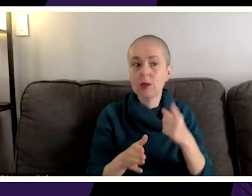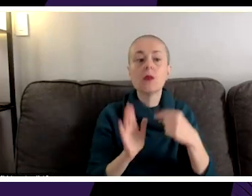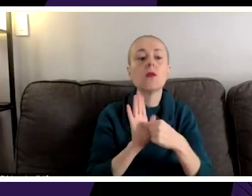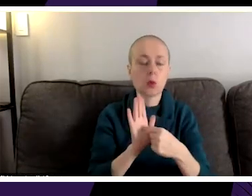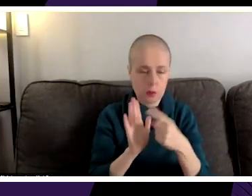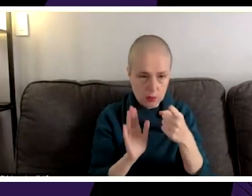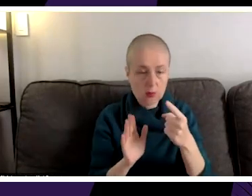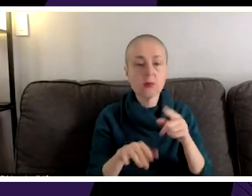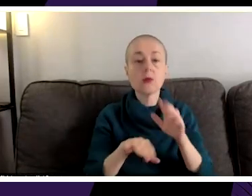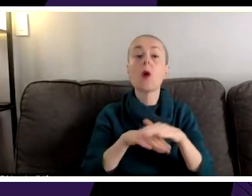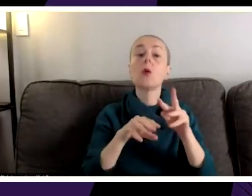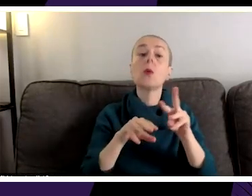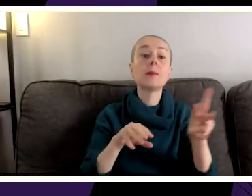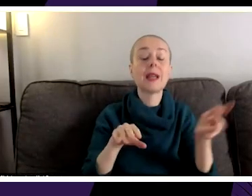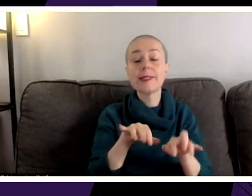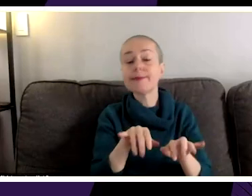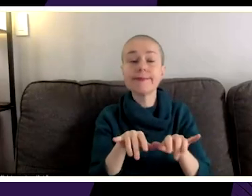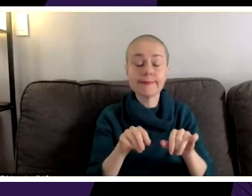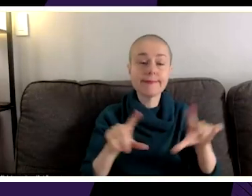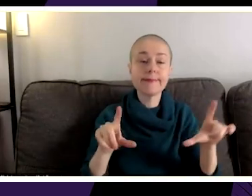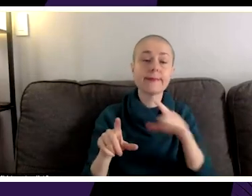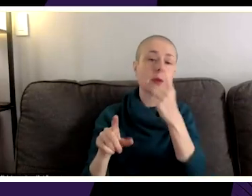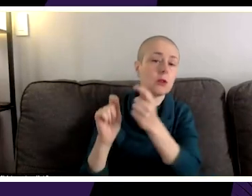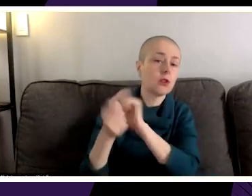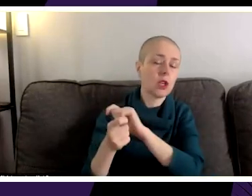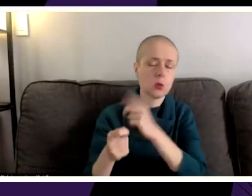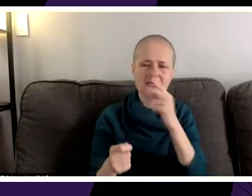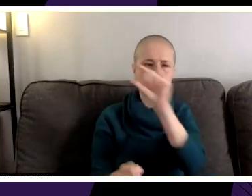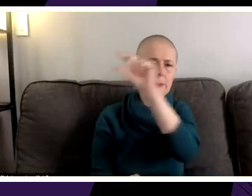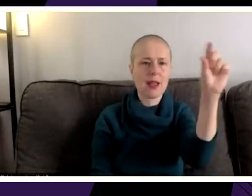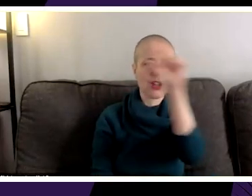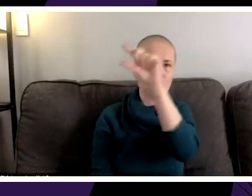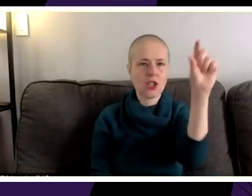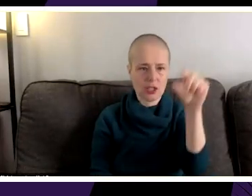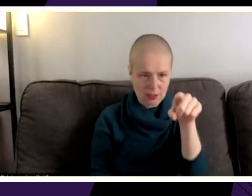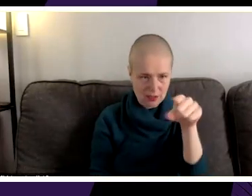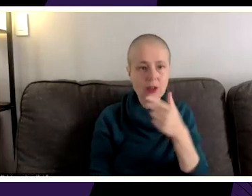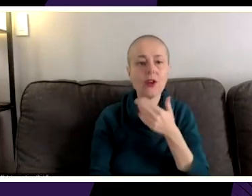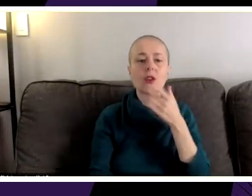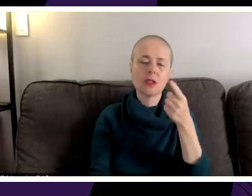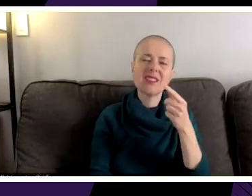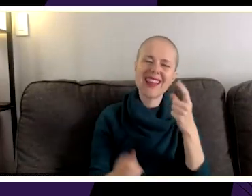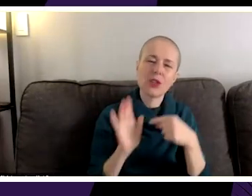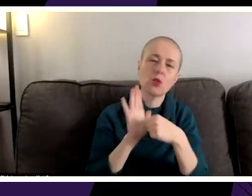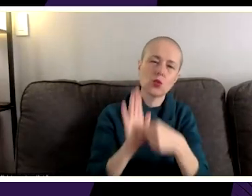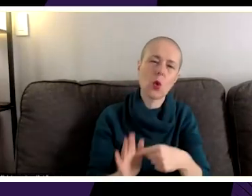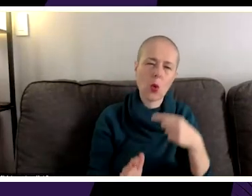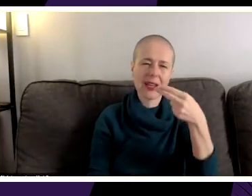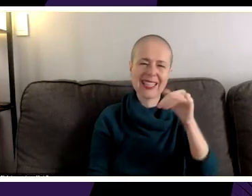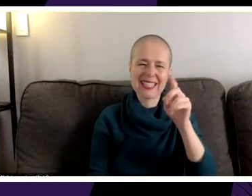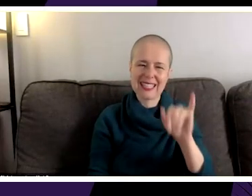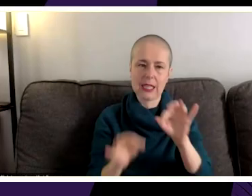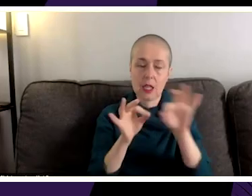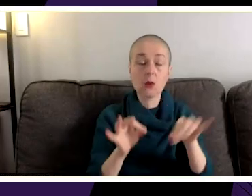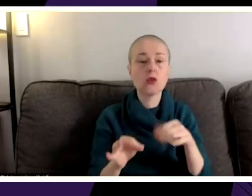visiting the website, suppose that color was changed, so they will see a banner like this. Suppose I am on the Hindi version, so I will see something like this,